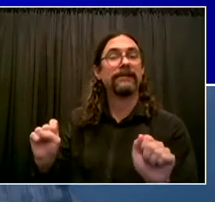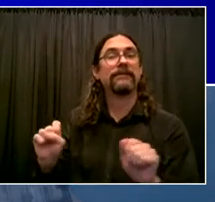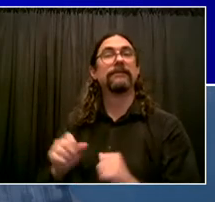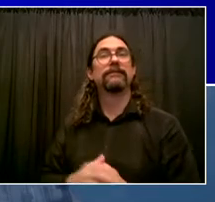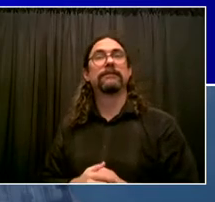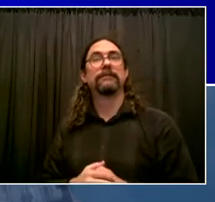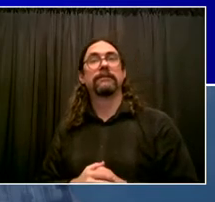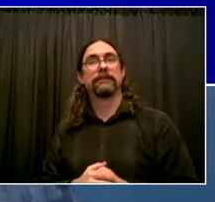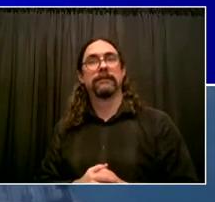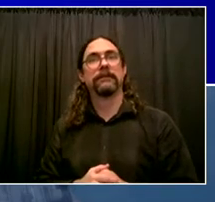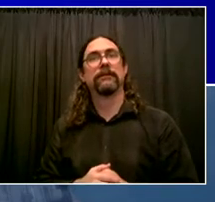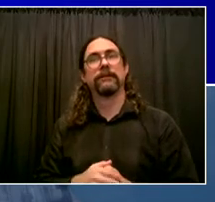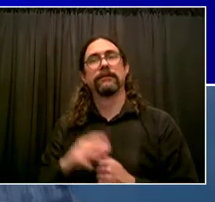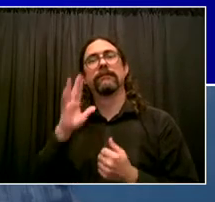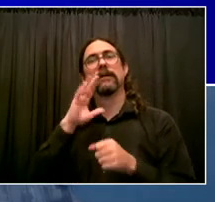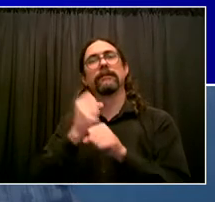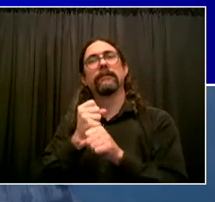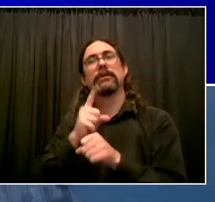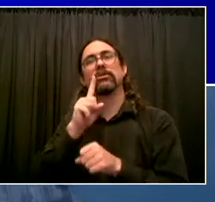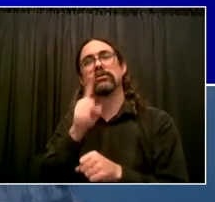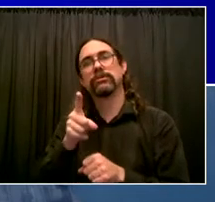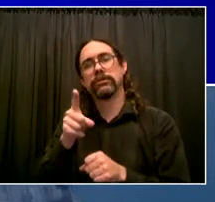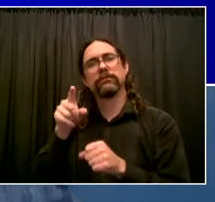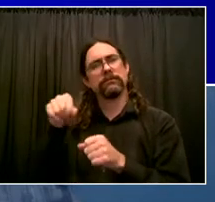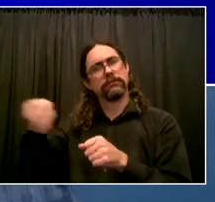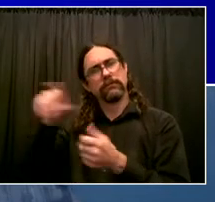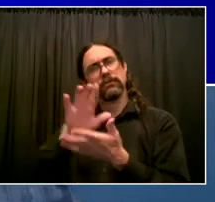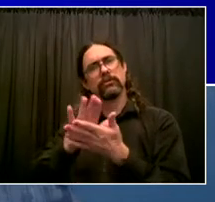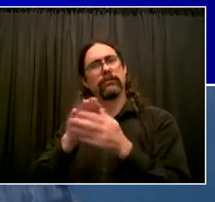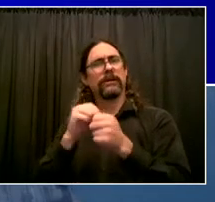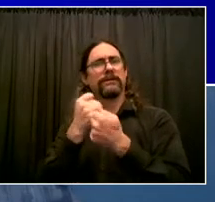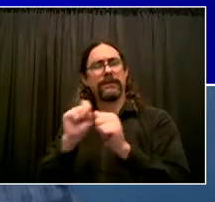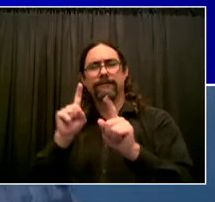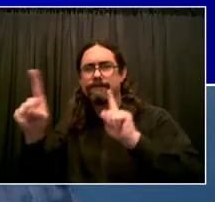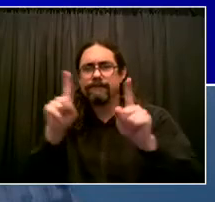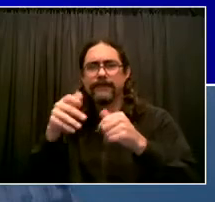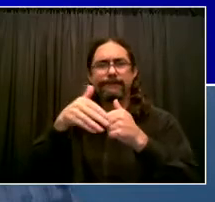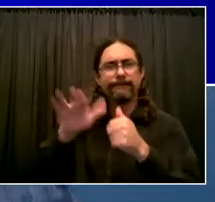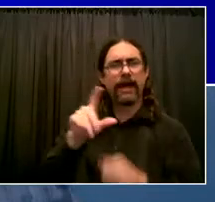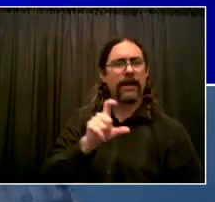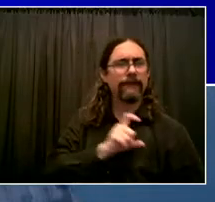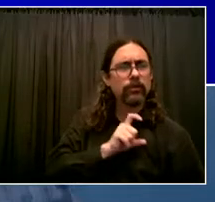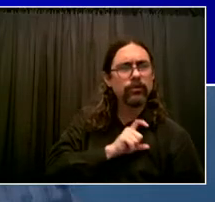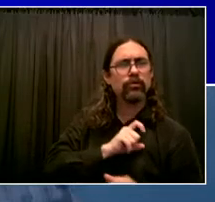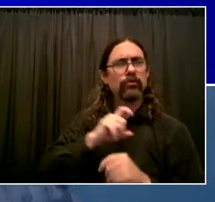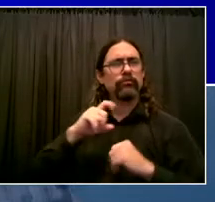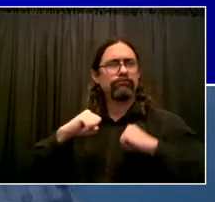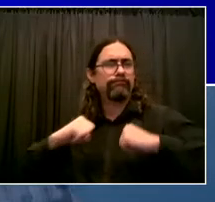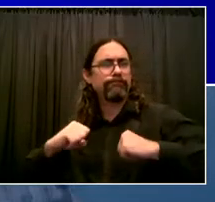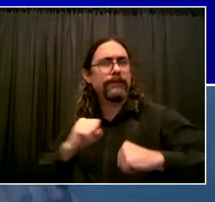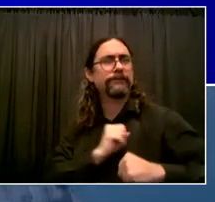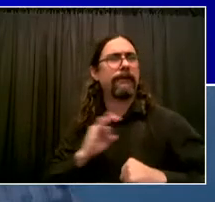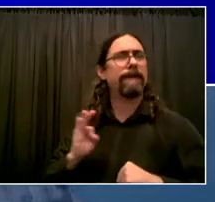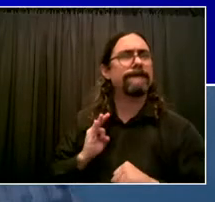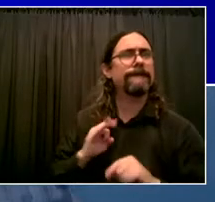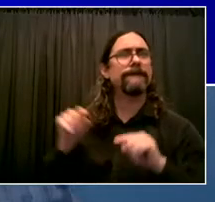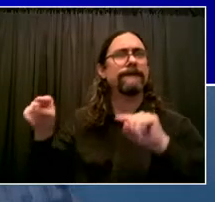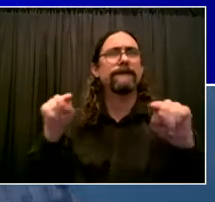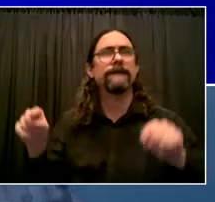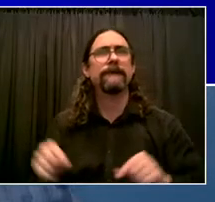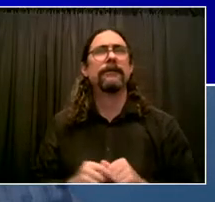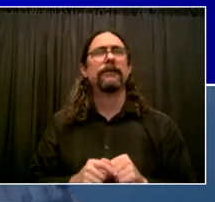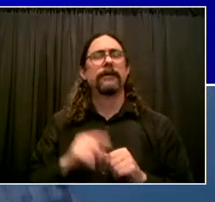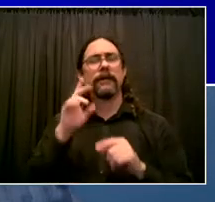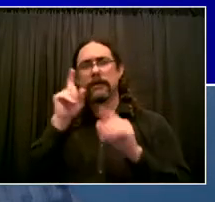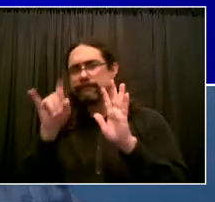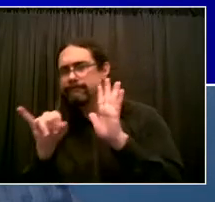creating safe corridors, 20 safe corridors, where we're going to have extra police presence to support our kids. Look, that's the